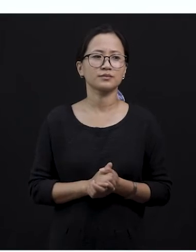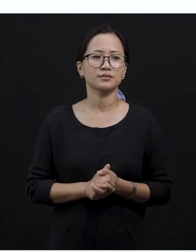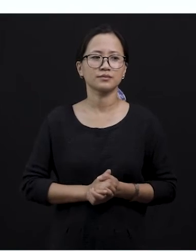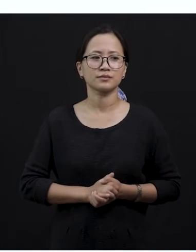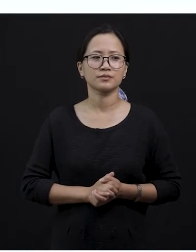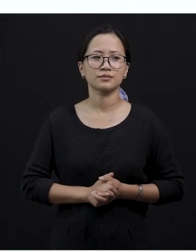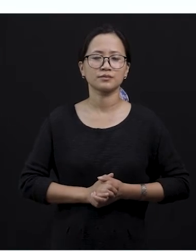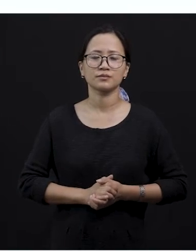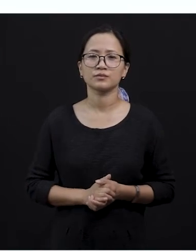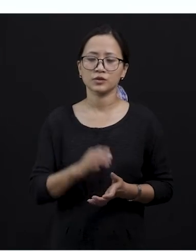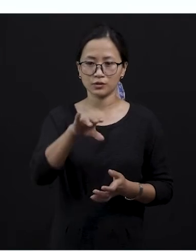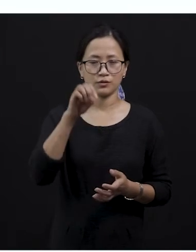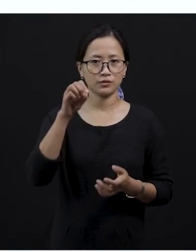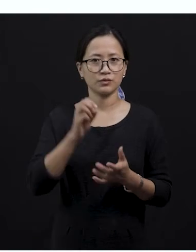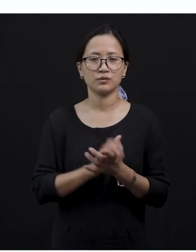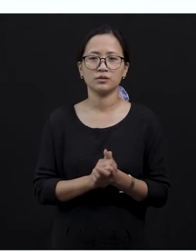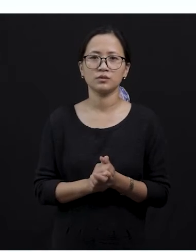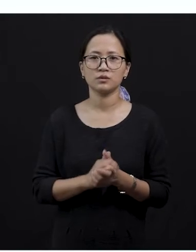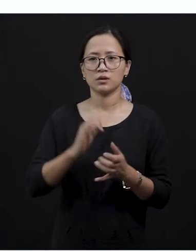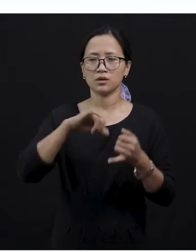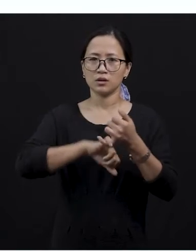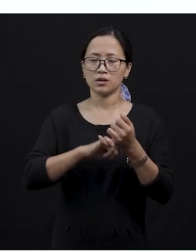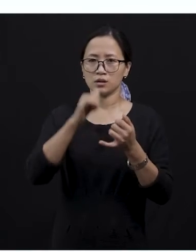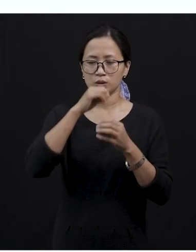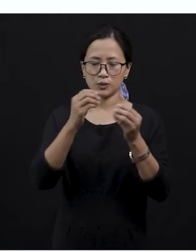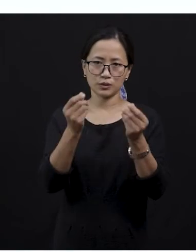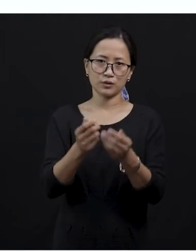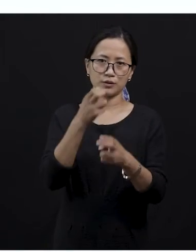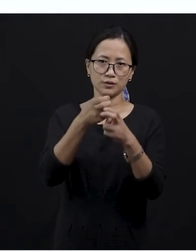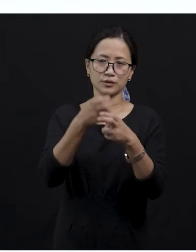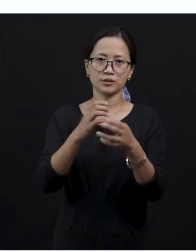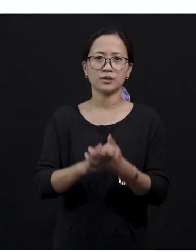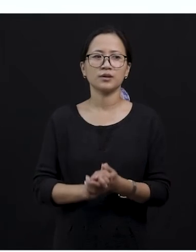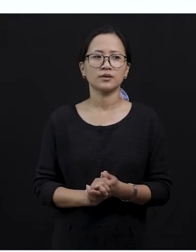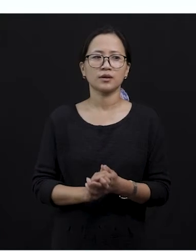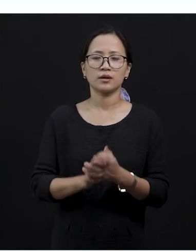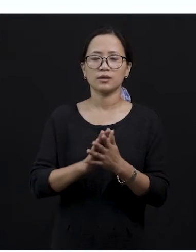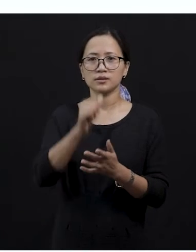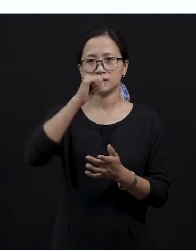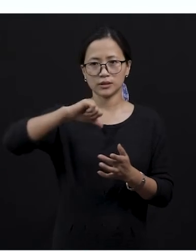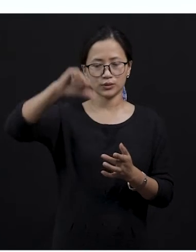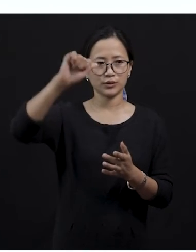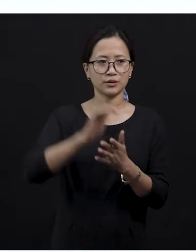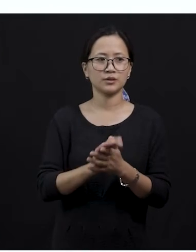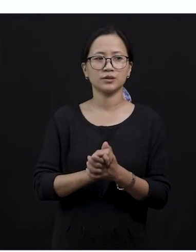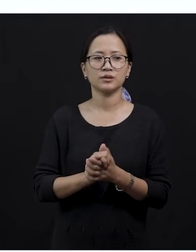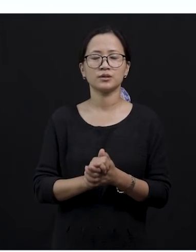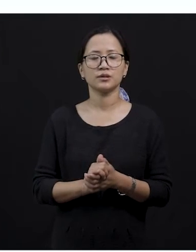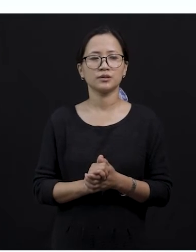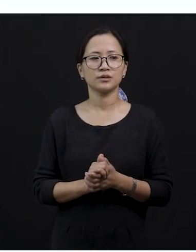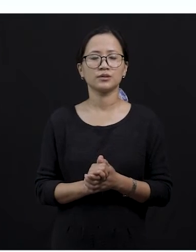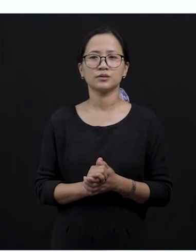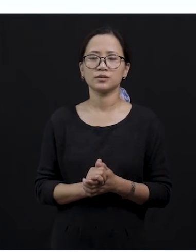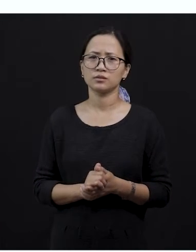matter. Water can be found in the form of solid, liquid, and gas. A solid water. Have you